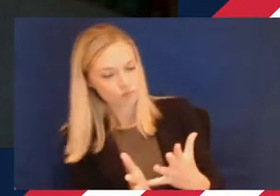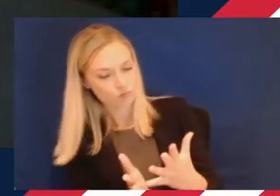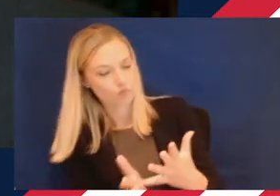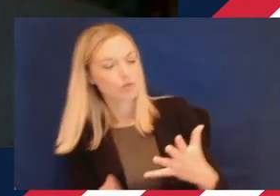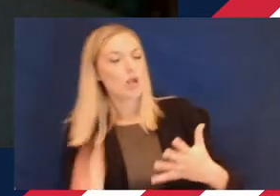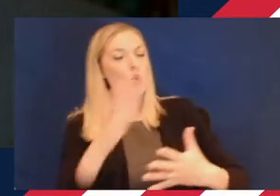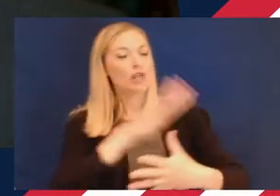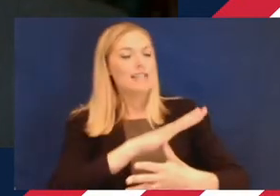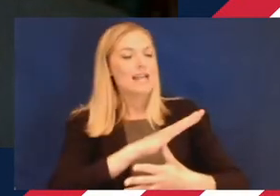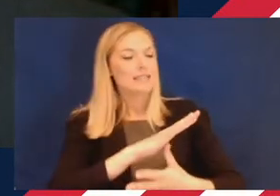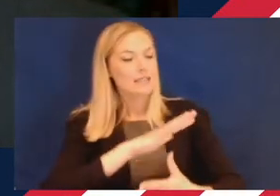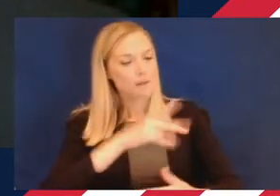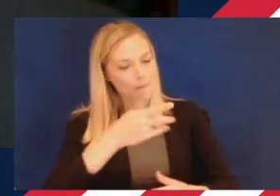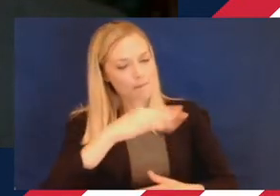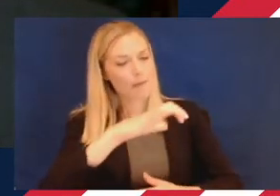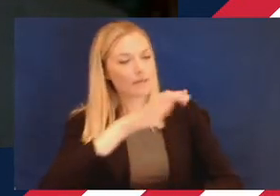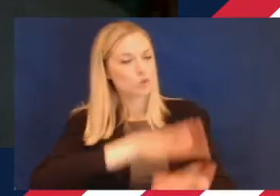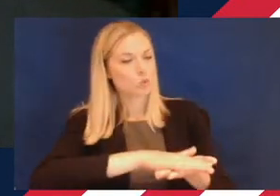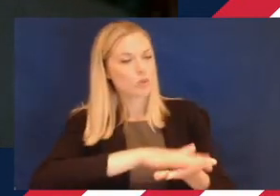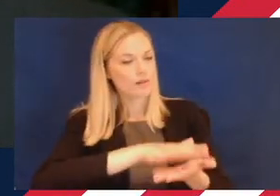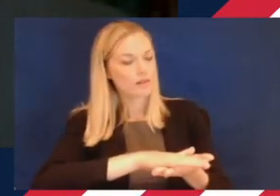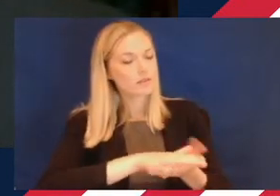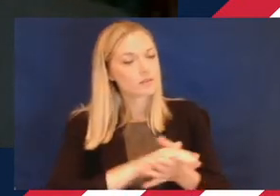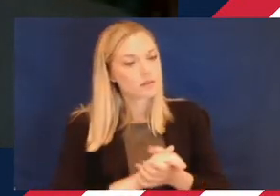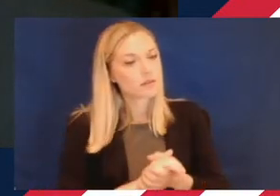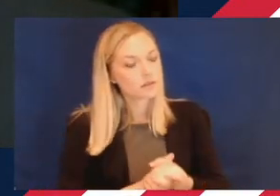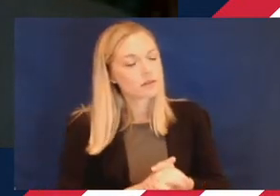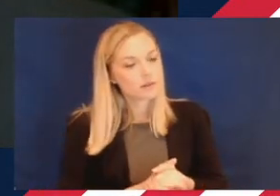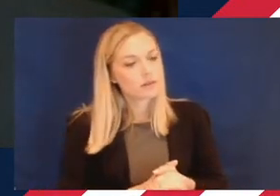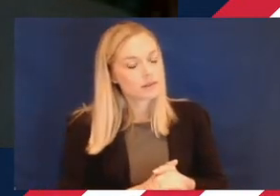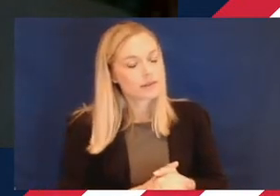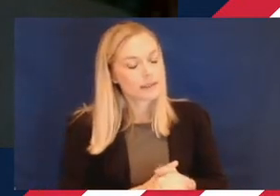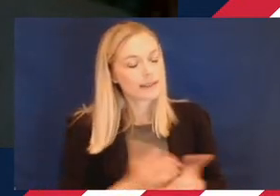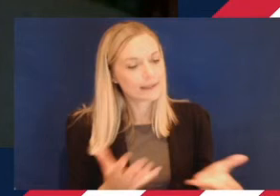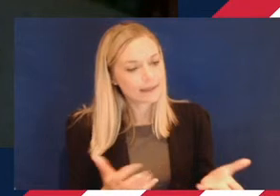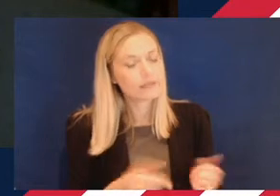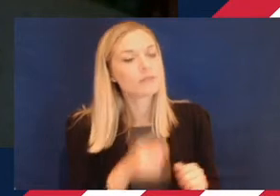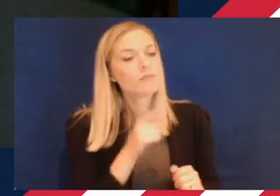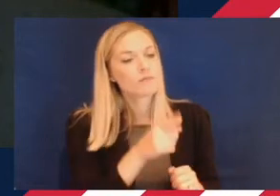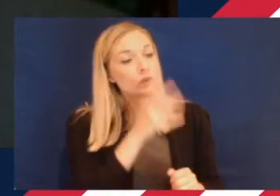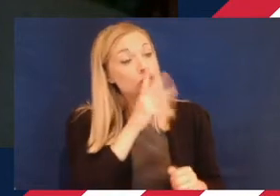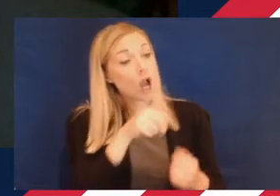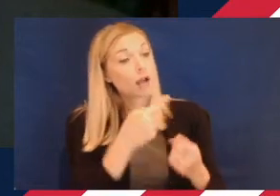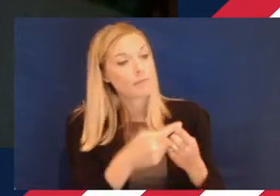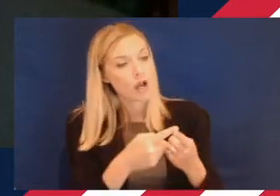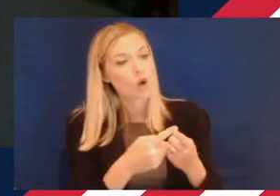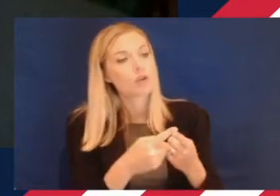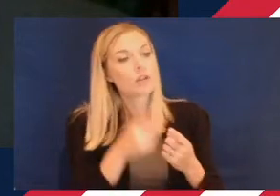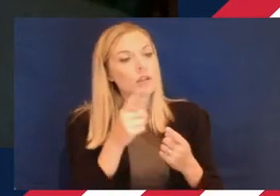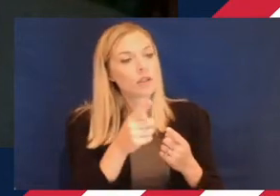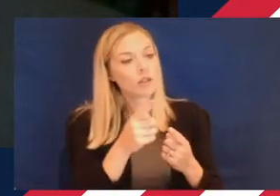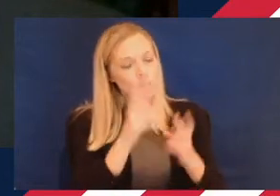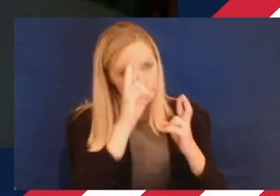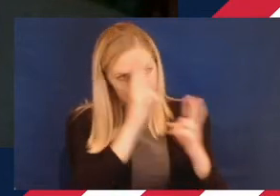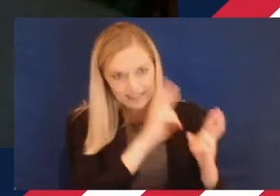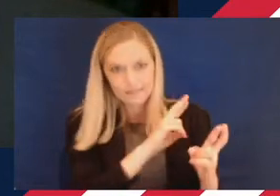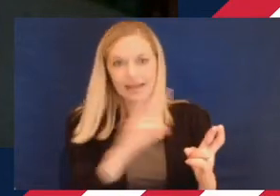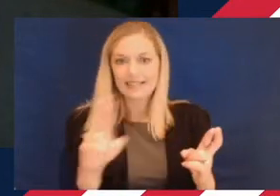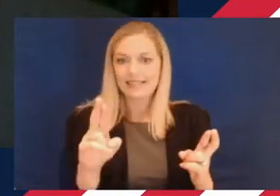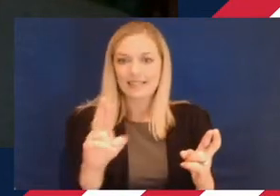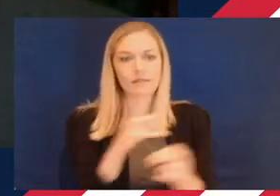public schools. We know, you speak about respecting and valuing teachers. We know teachers